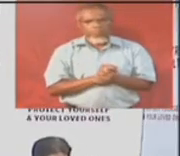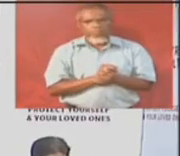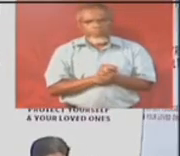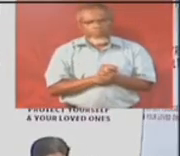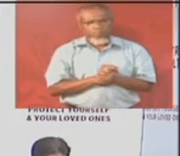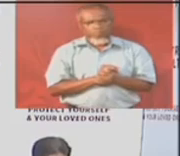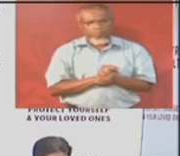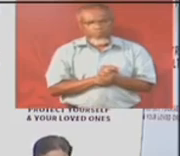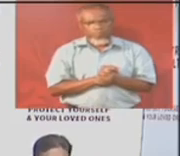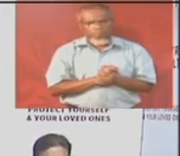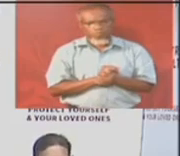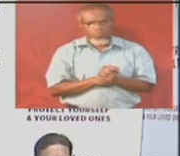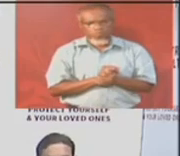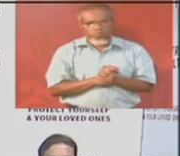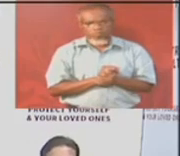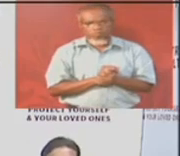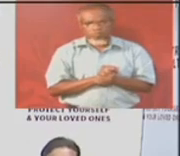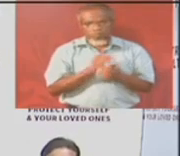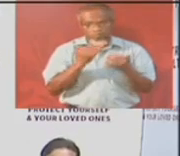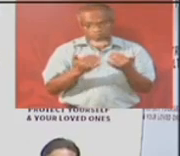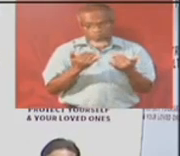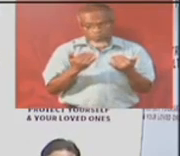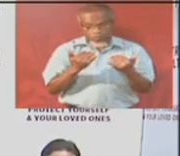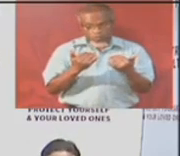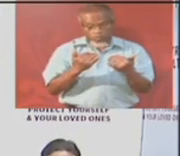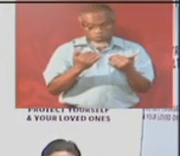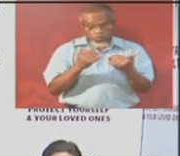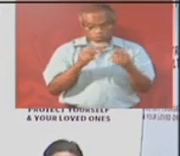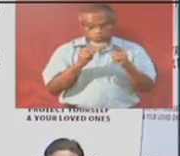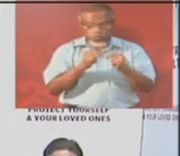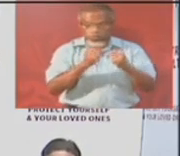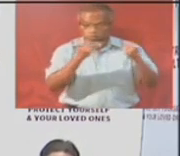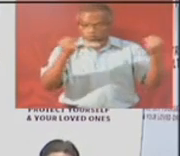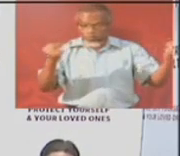EZP. We now go to Newsday.